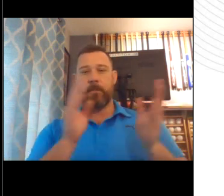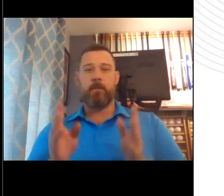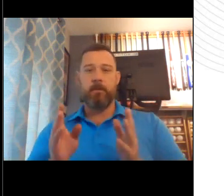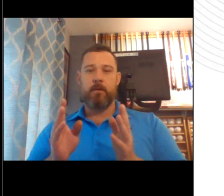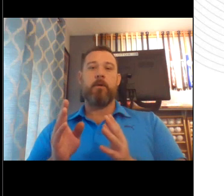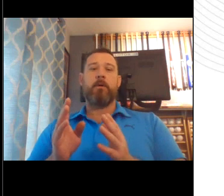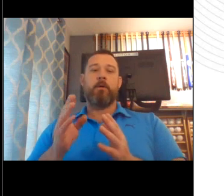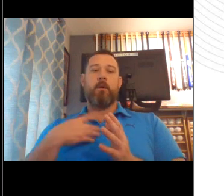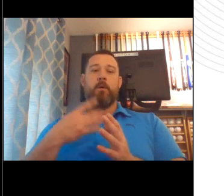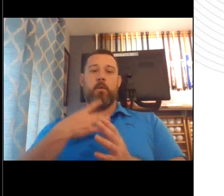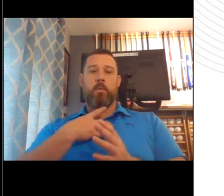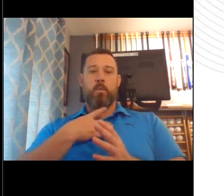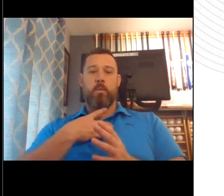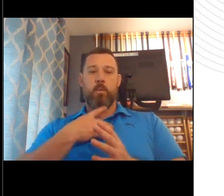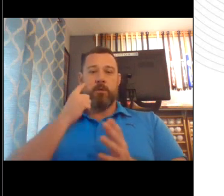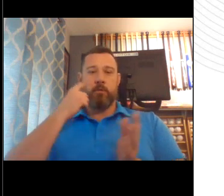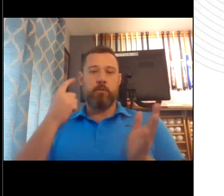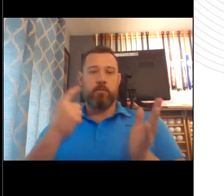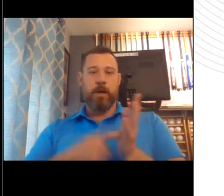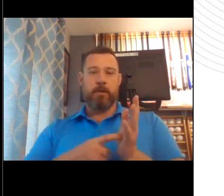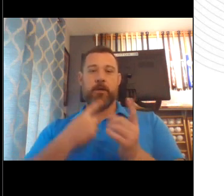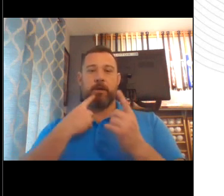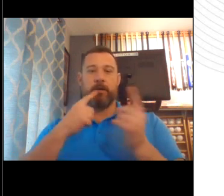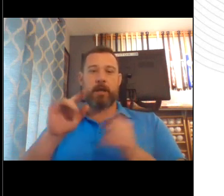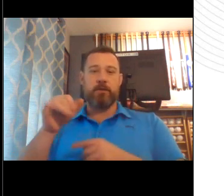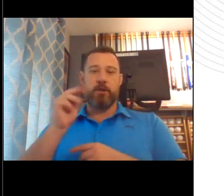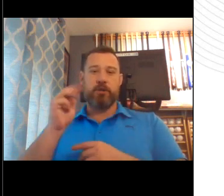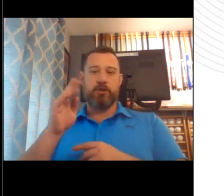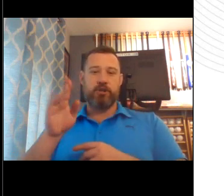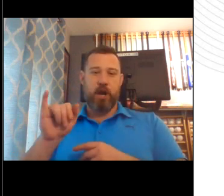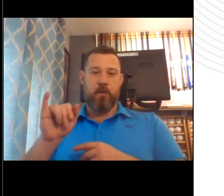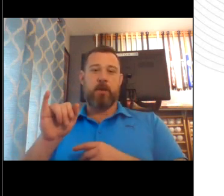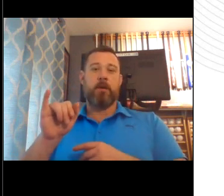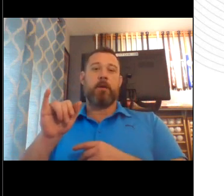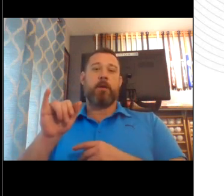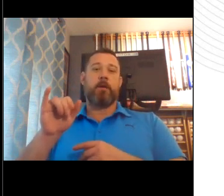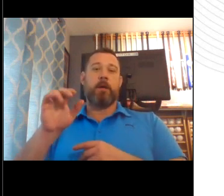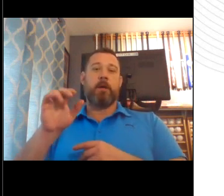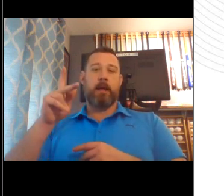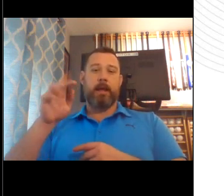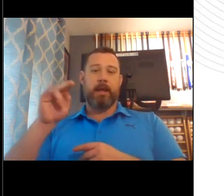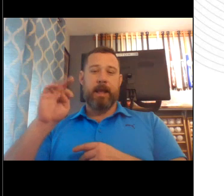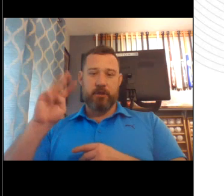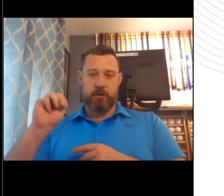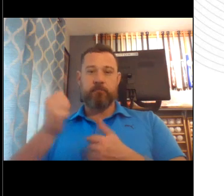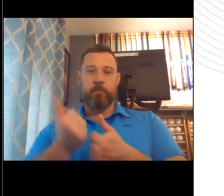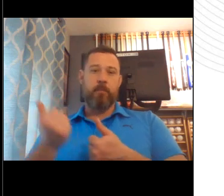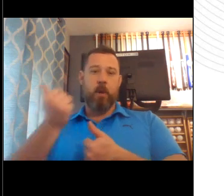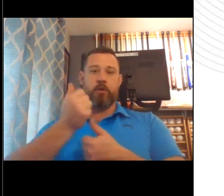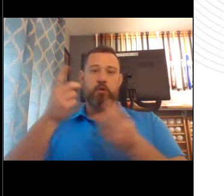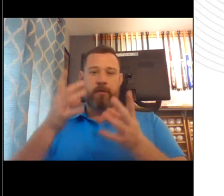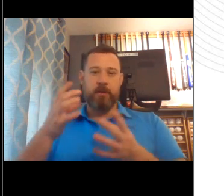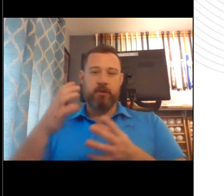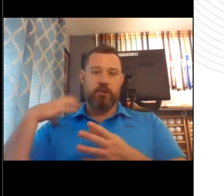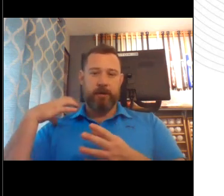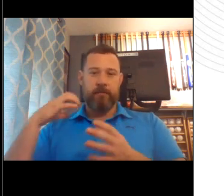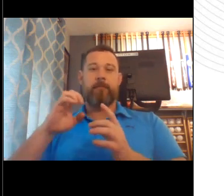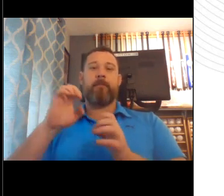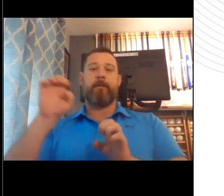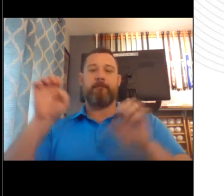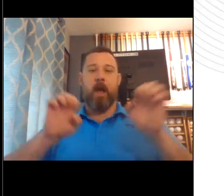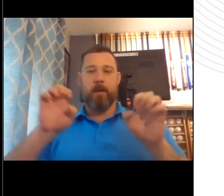Also like to recognize and announce that Jeremy Ketchum has been promoted to our Division Chief of Environmental